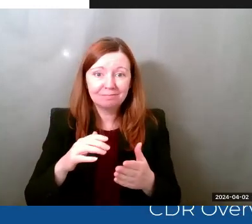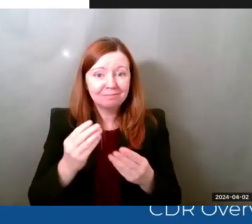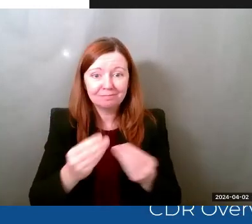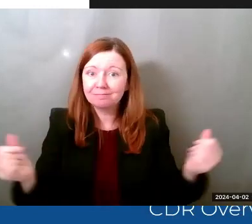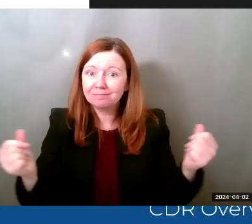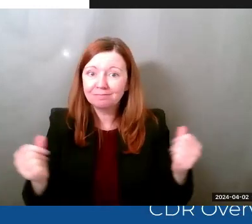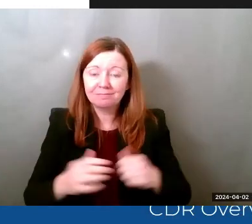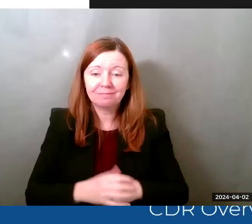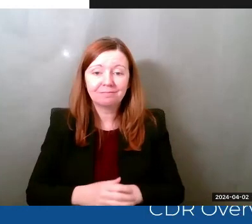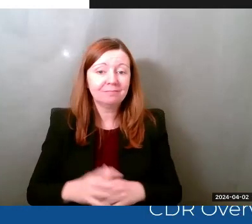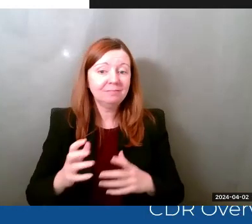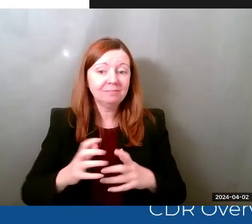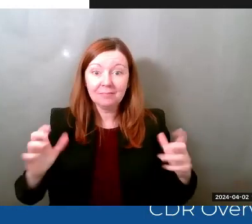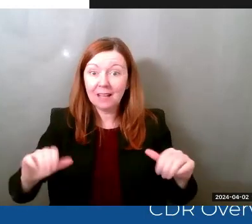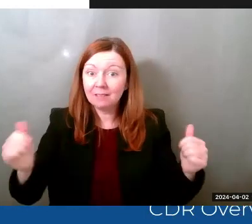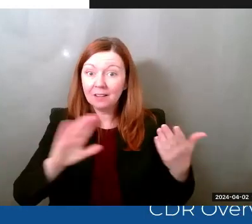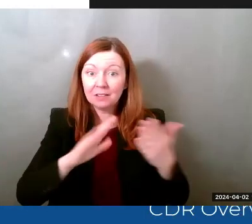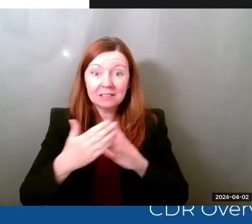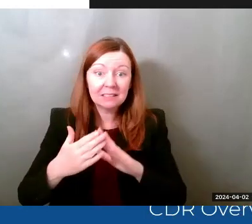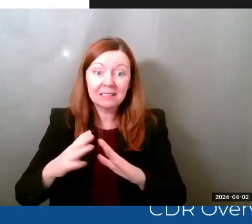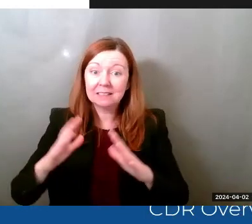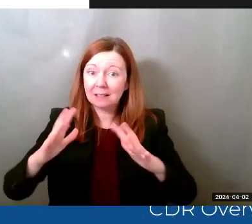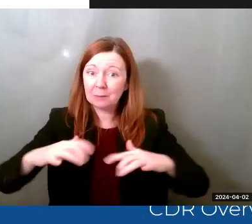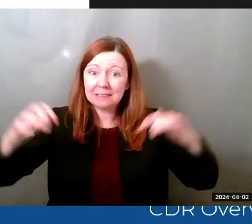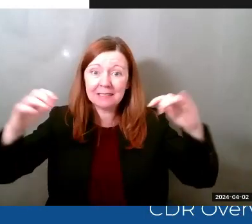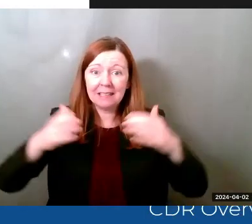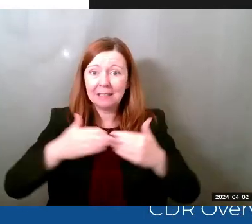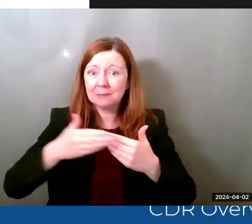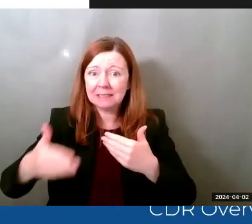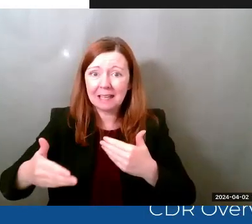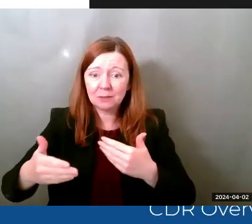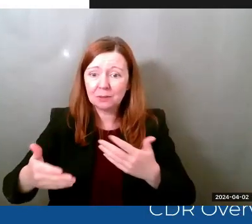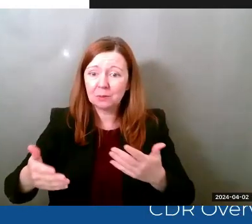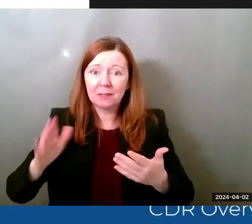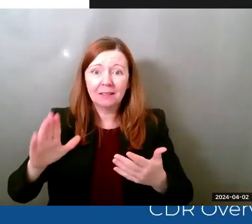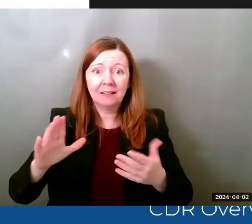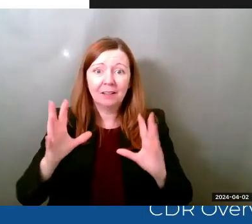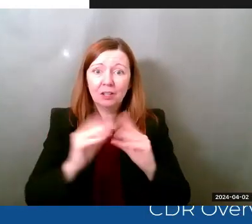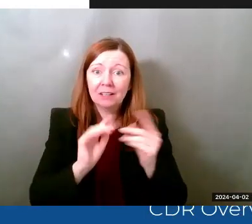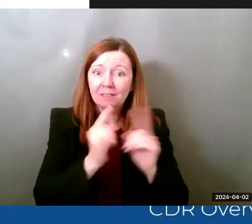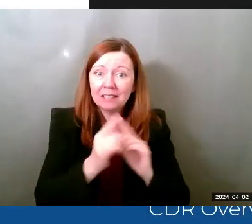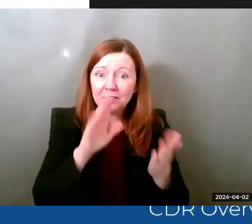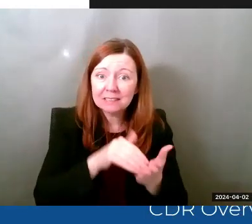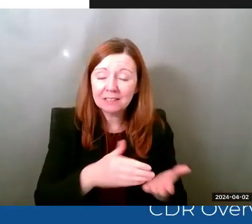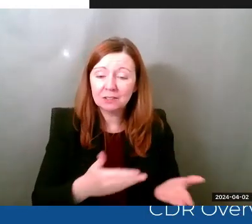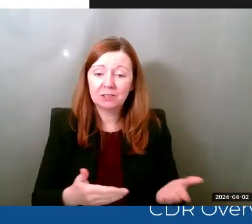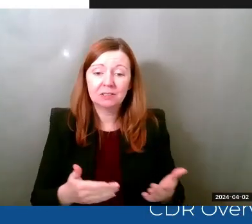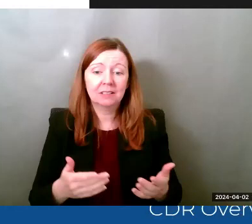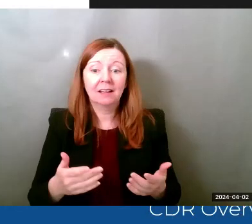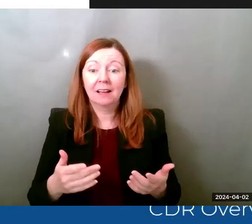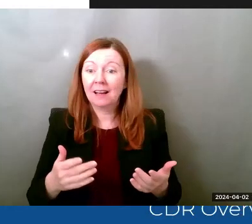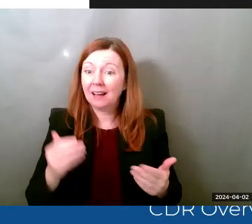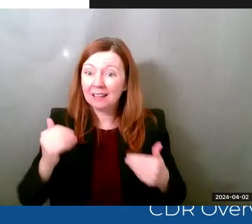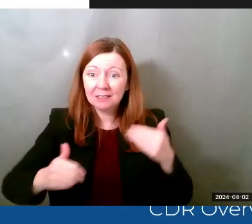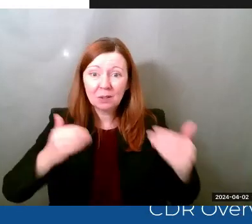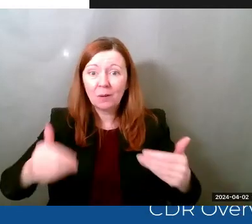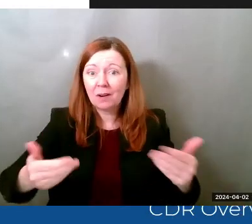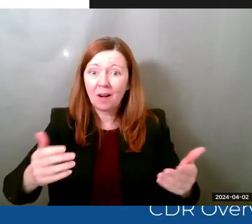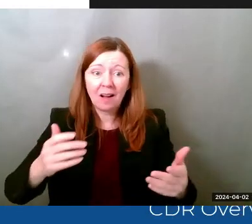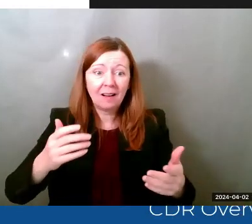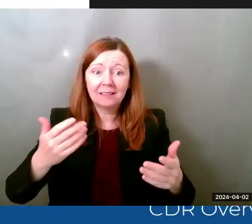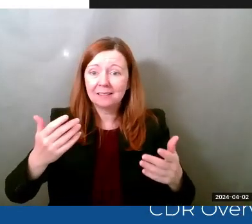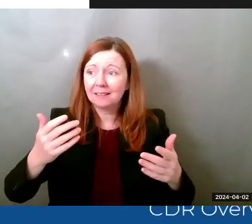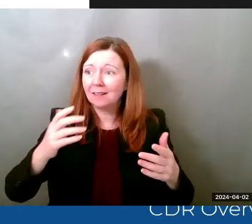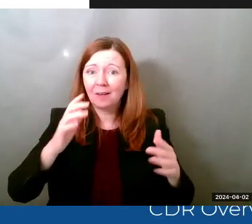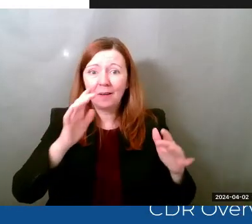It's a lot of other cities have put stadiums next to the convention centers, and it's going on in place after